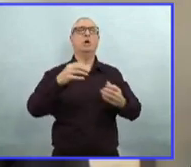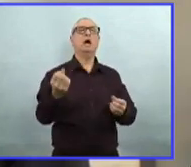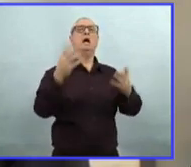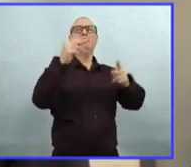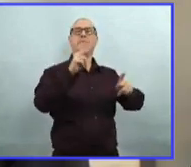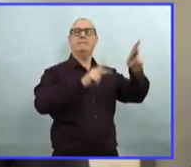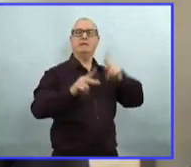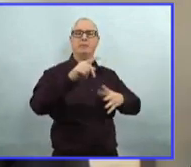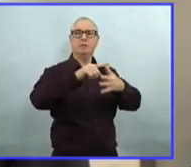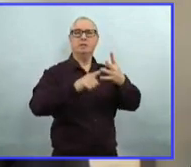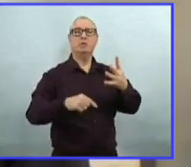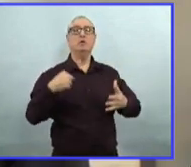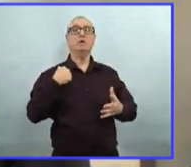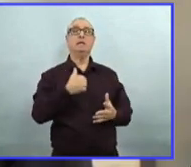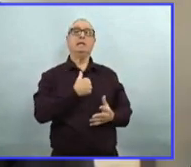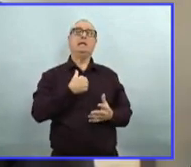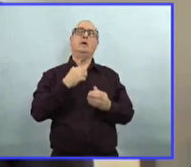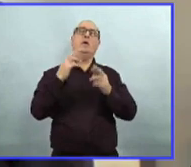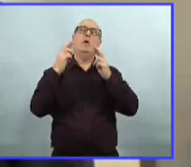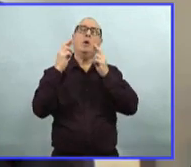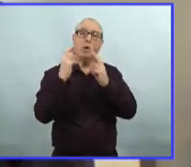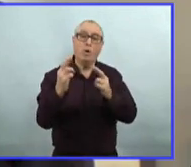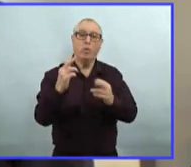as soon as they become eligible for another dose.